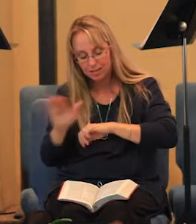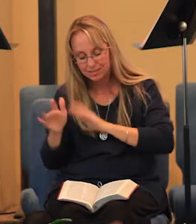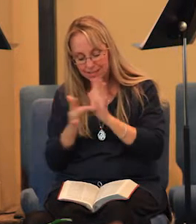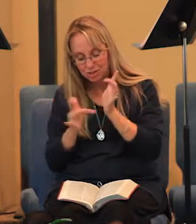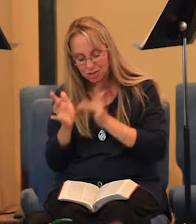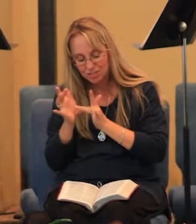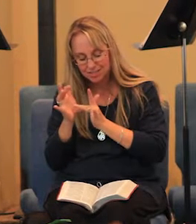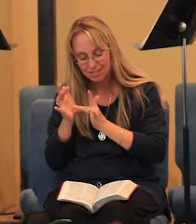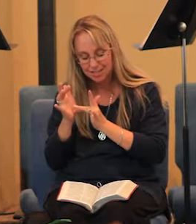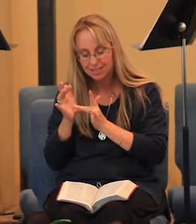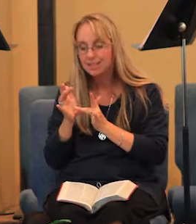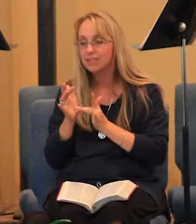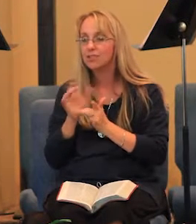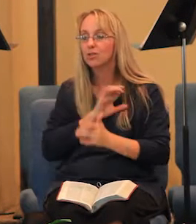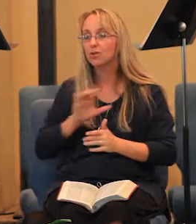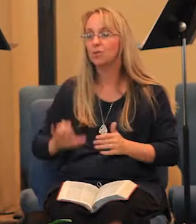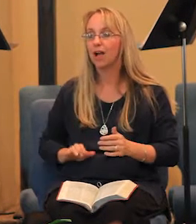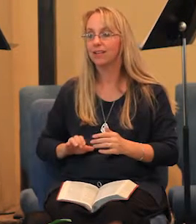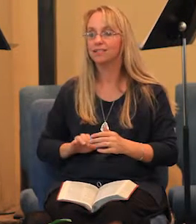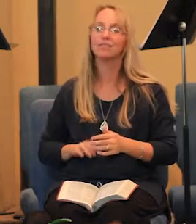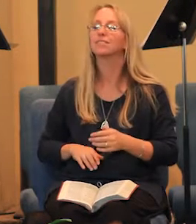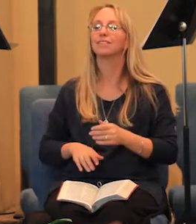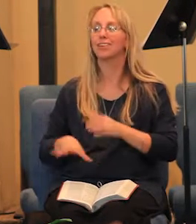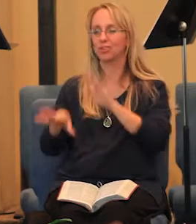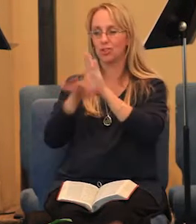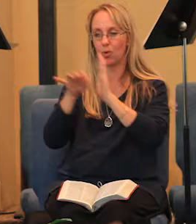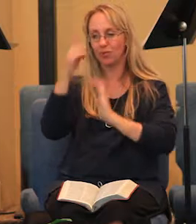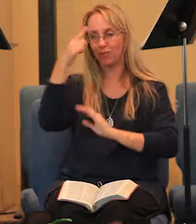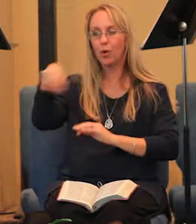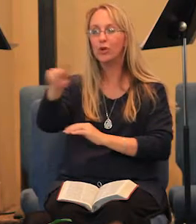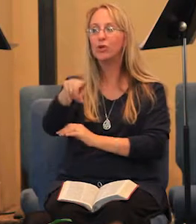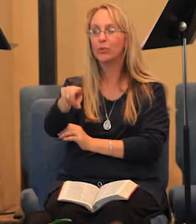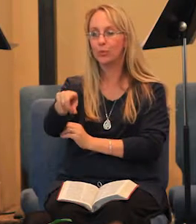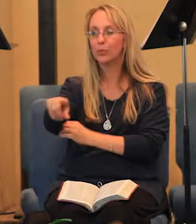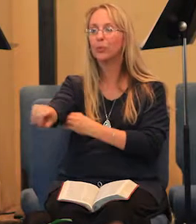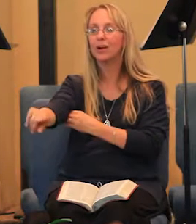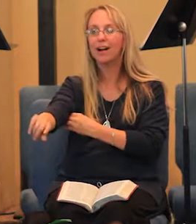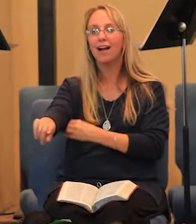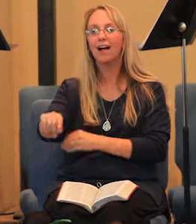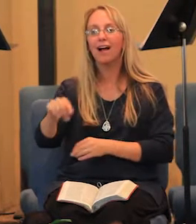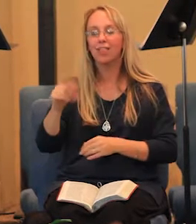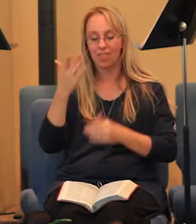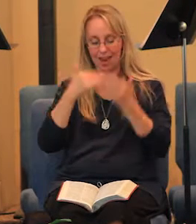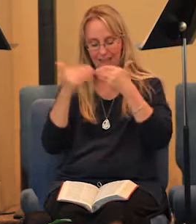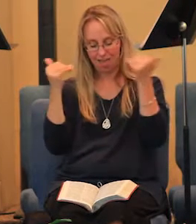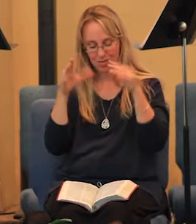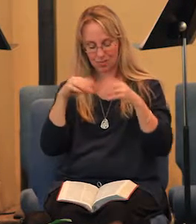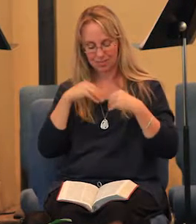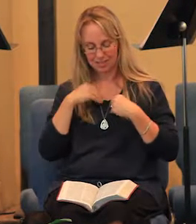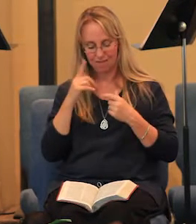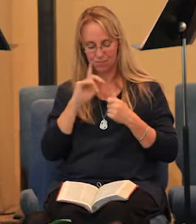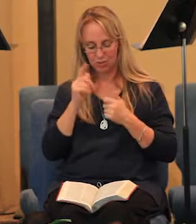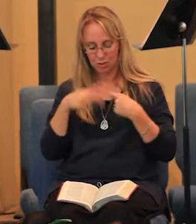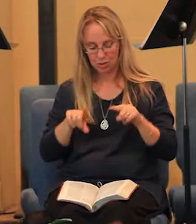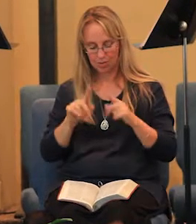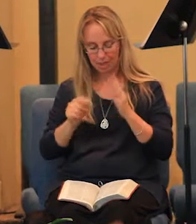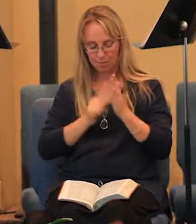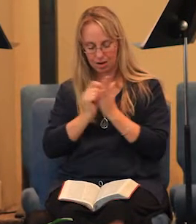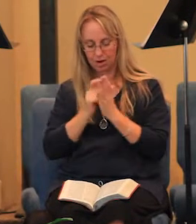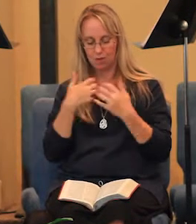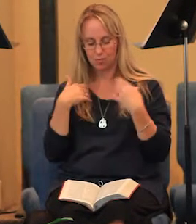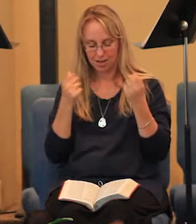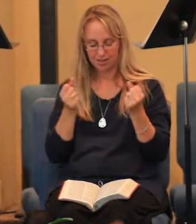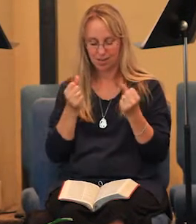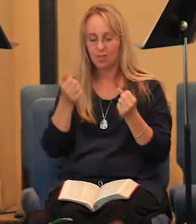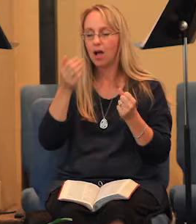the Christ appointed for you, whom heaven must receive until the period of restoration of all things